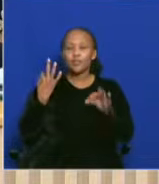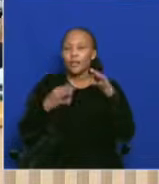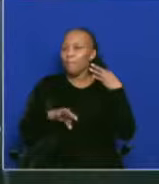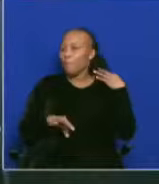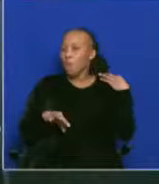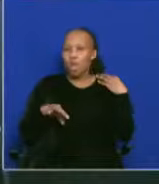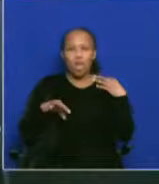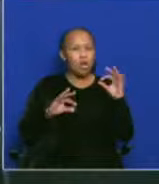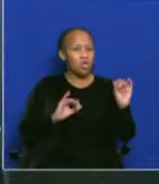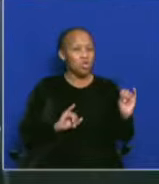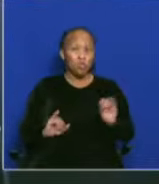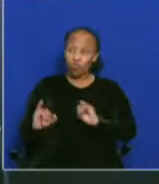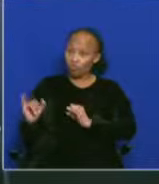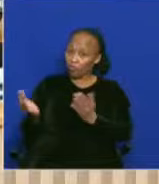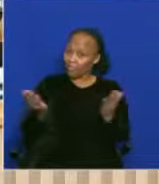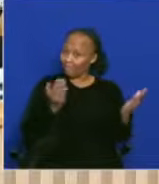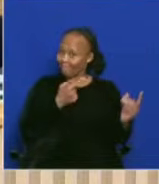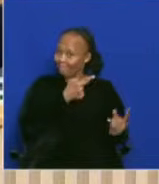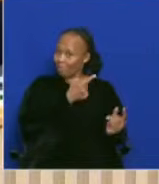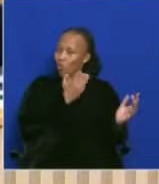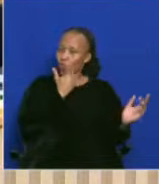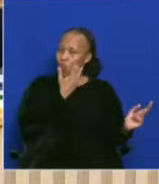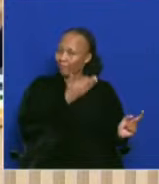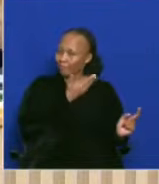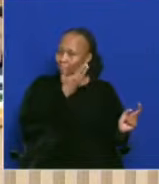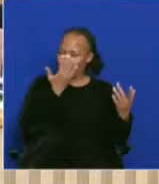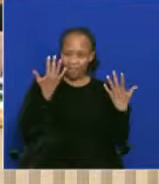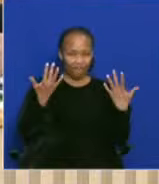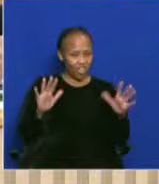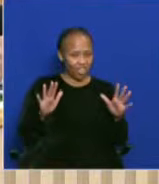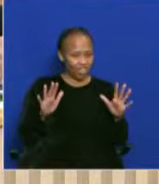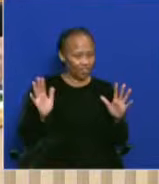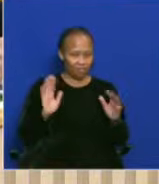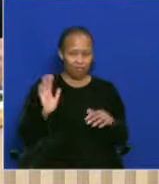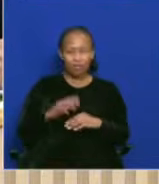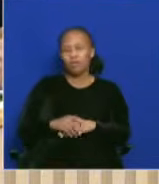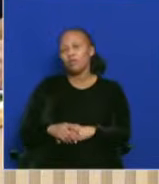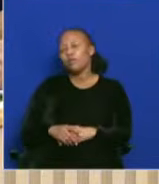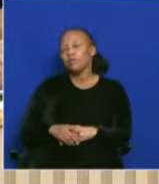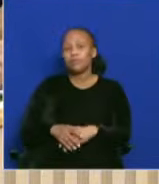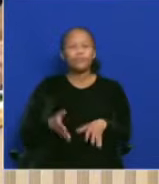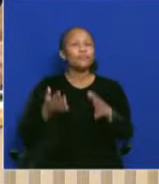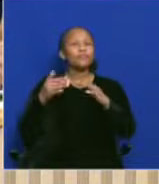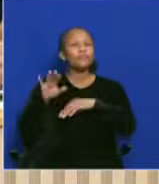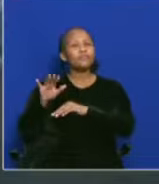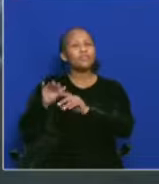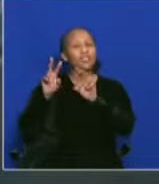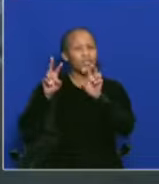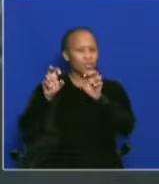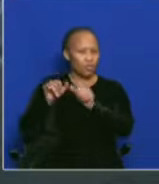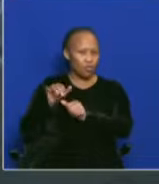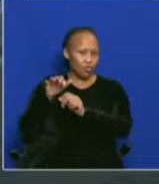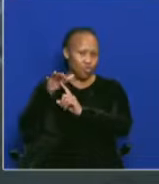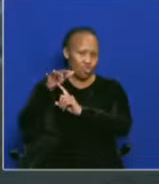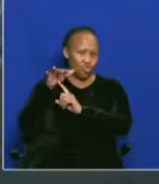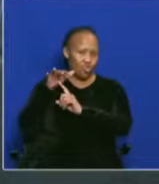rest. I mean, on the issue of helicopters, he says, get them at a good price, we will sell